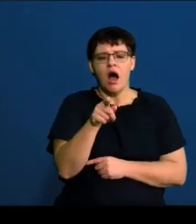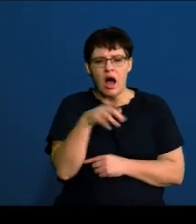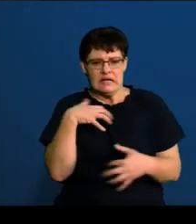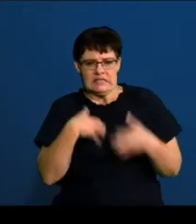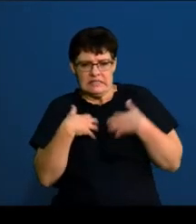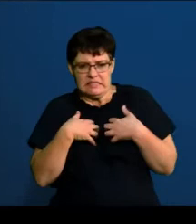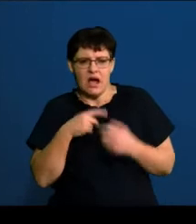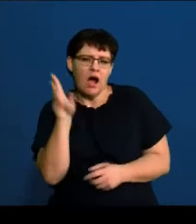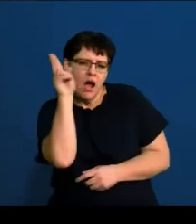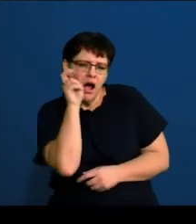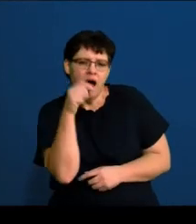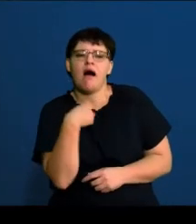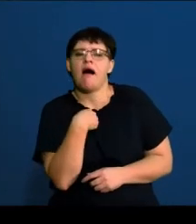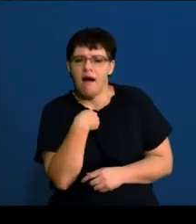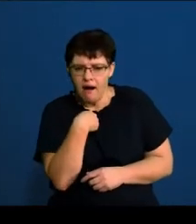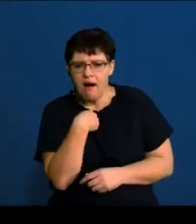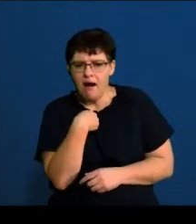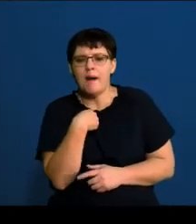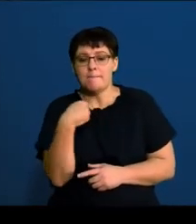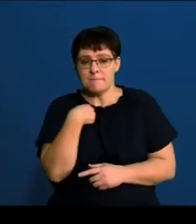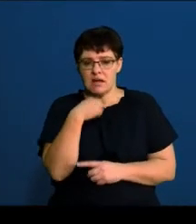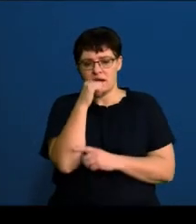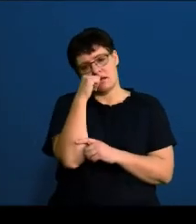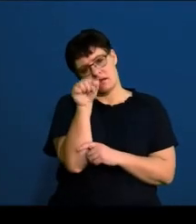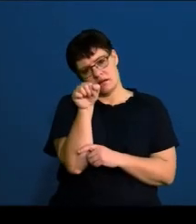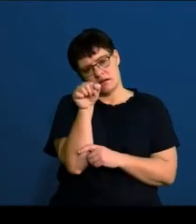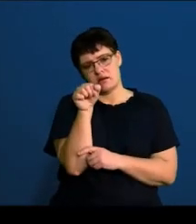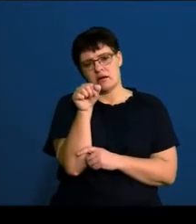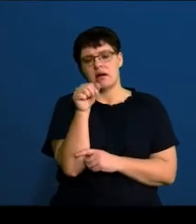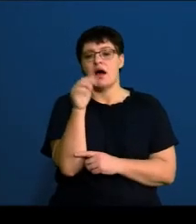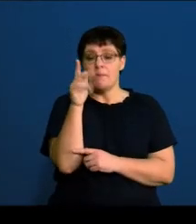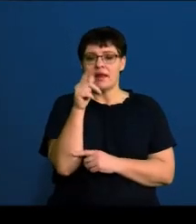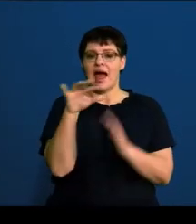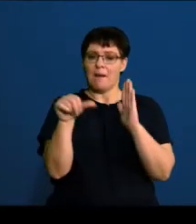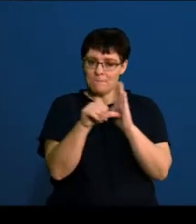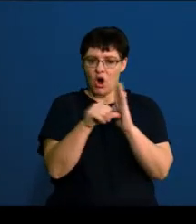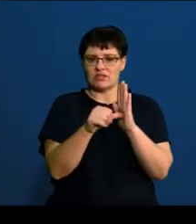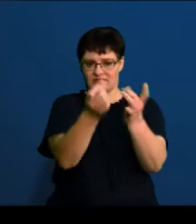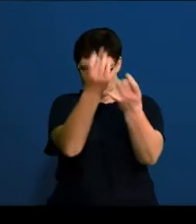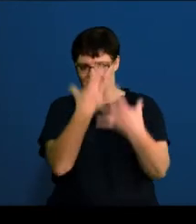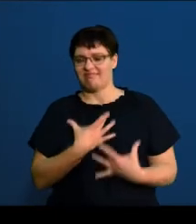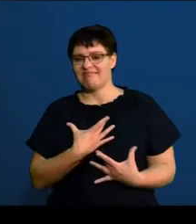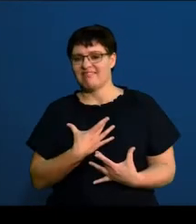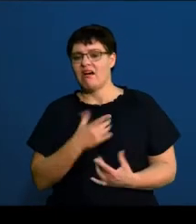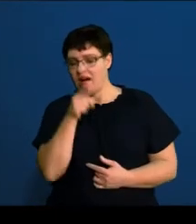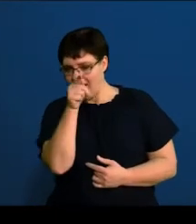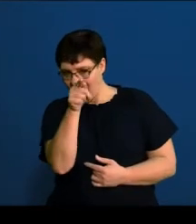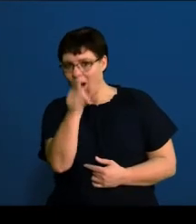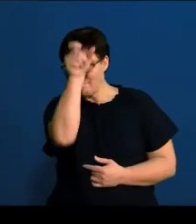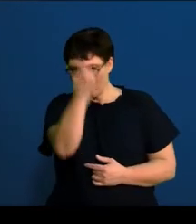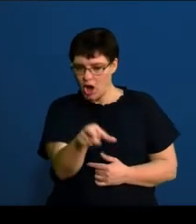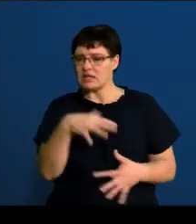So the head tilted to one side is actually a very important indication that the person is very,